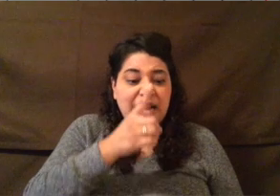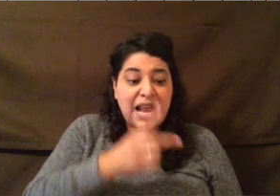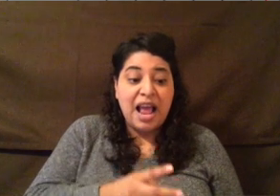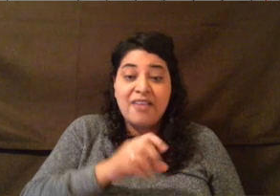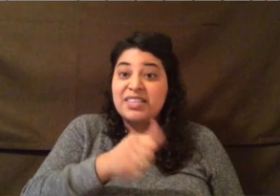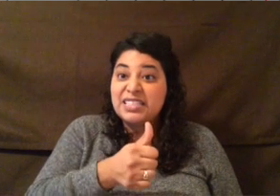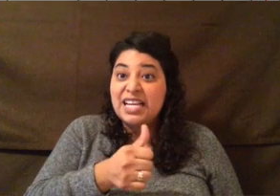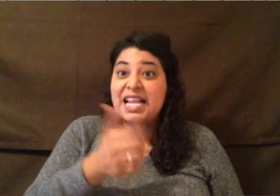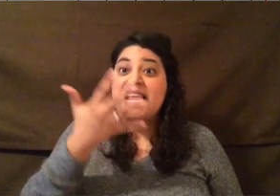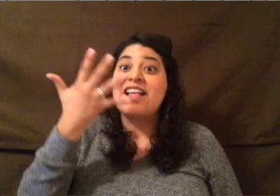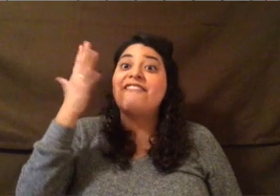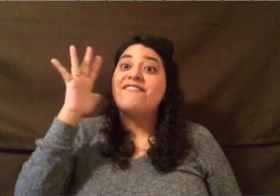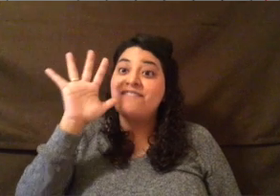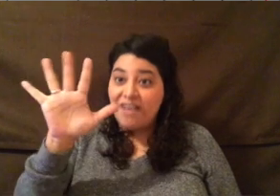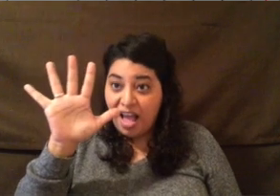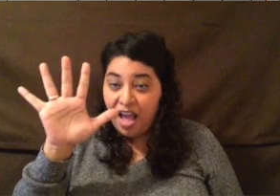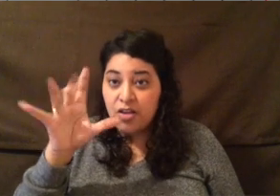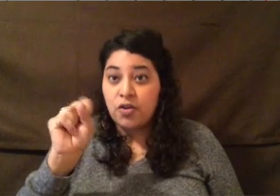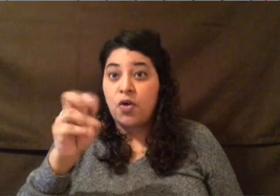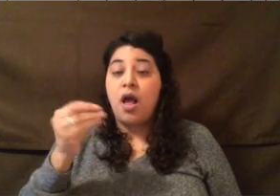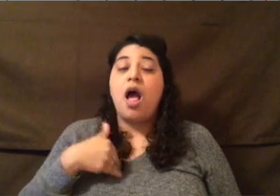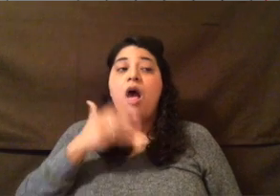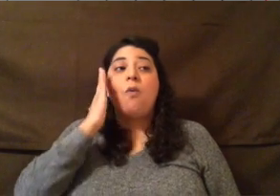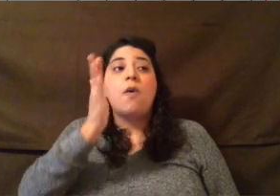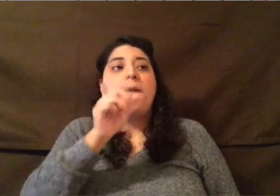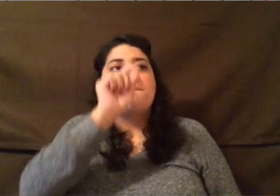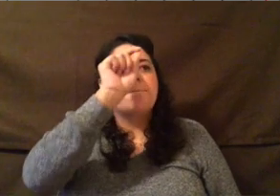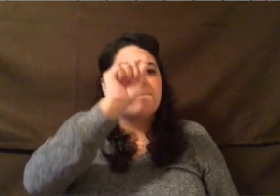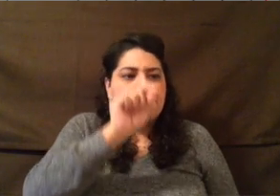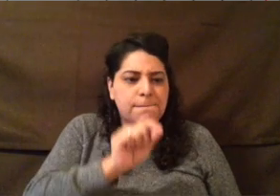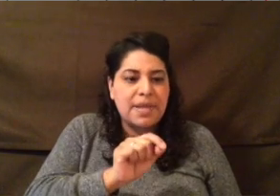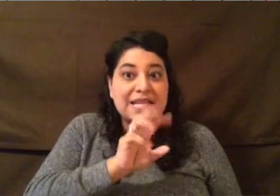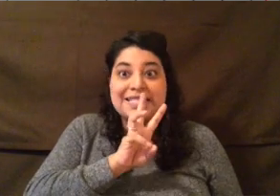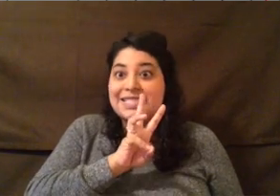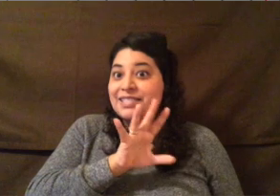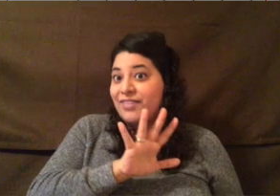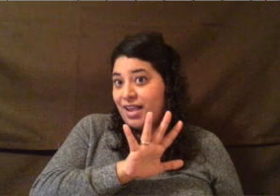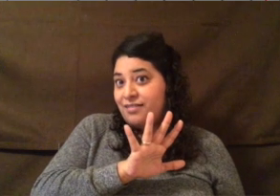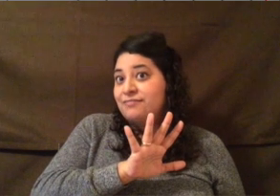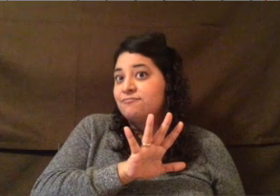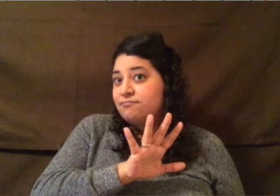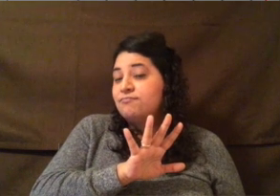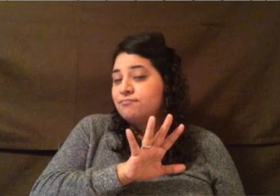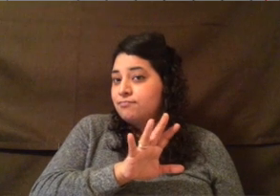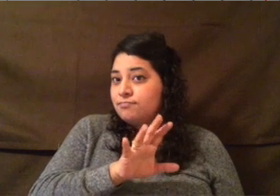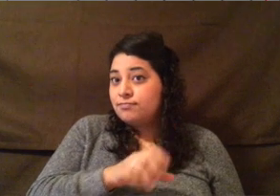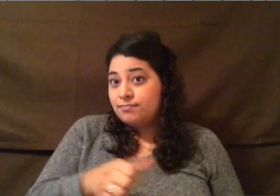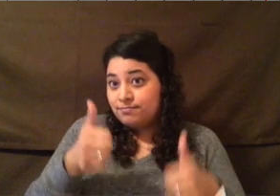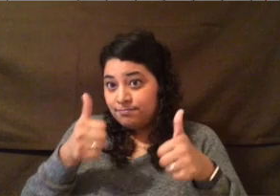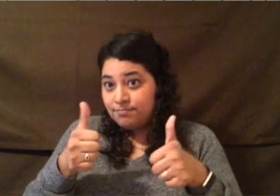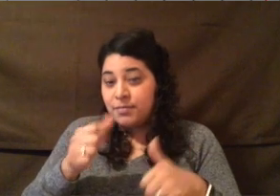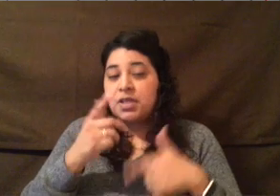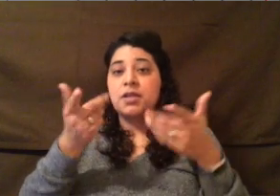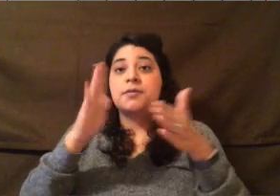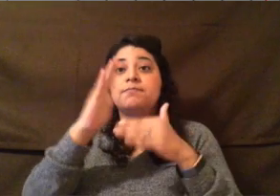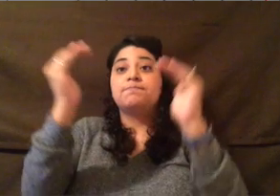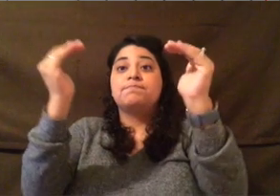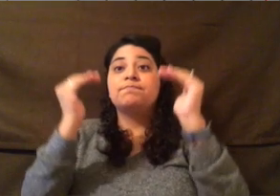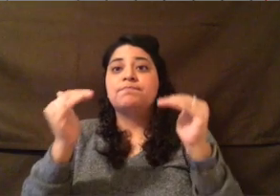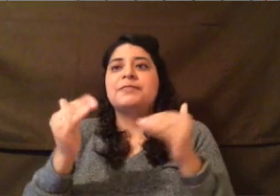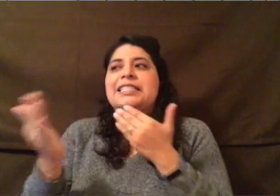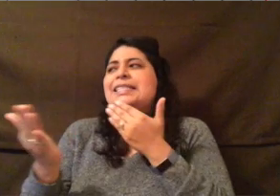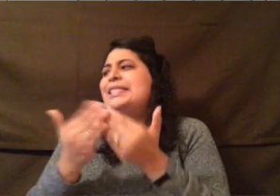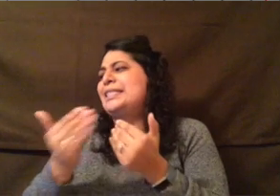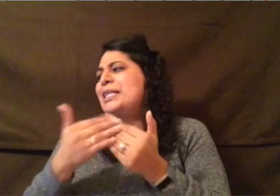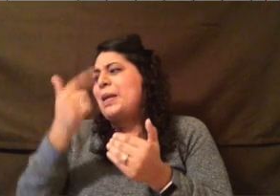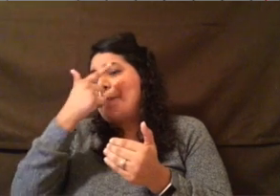5. So I'm looking at 65, okay? Let's do the next one. That one's easy because it